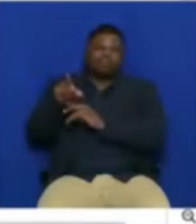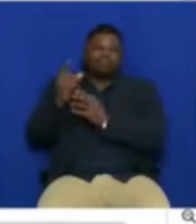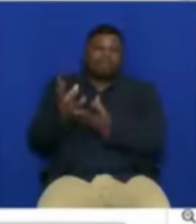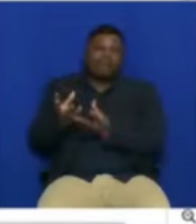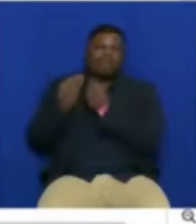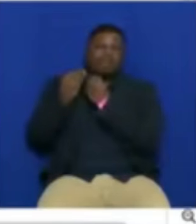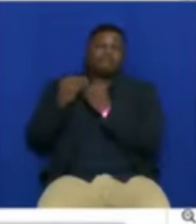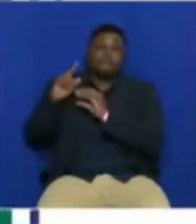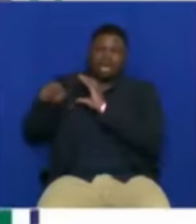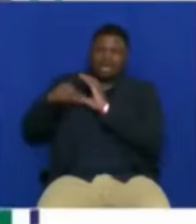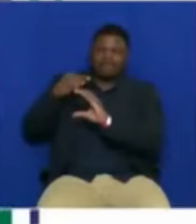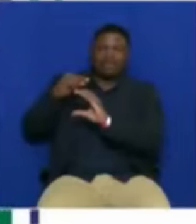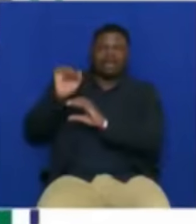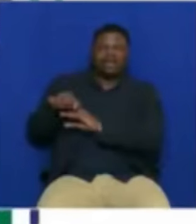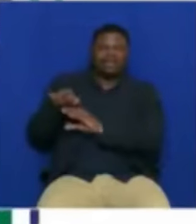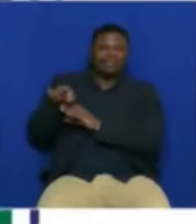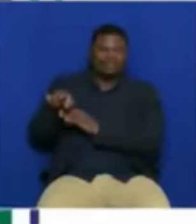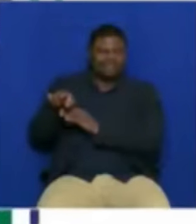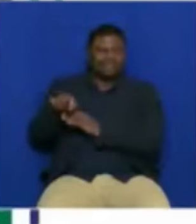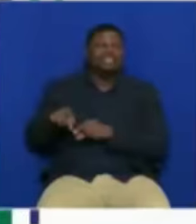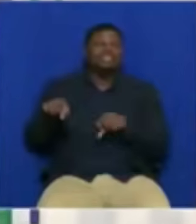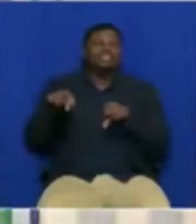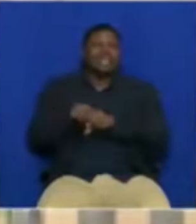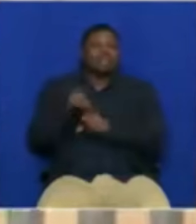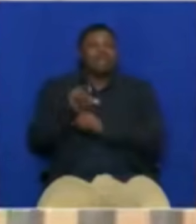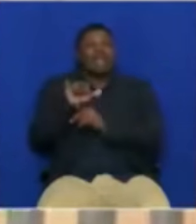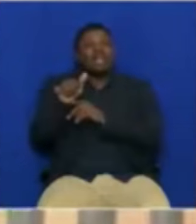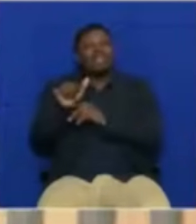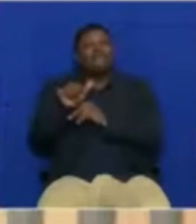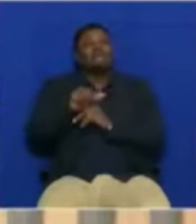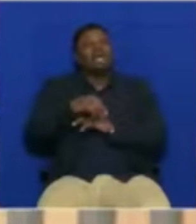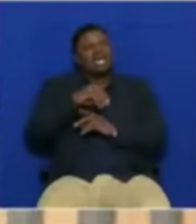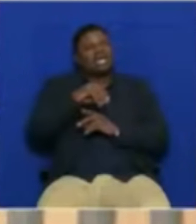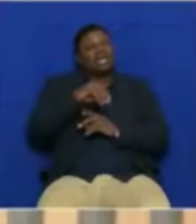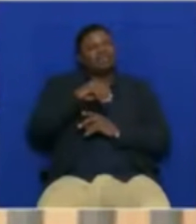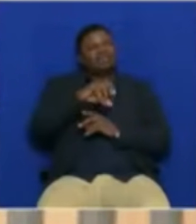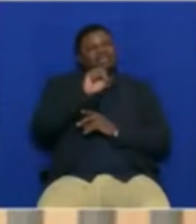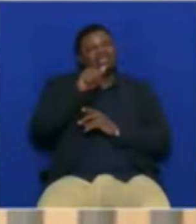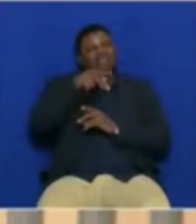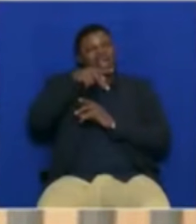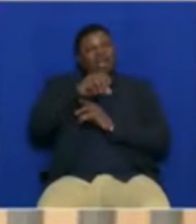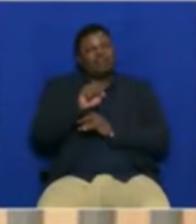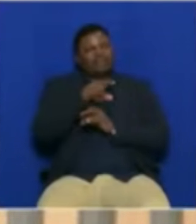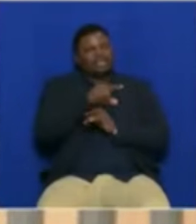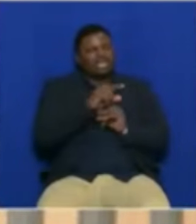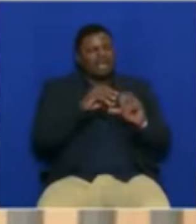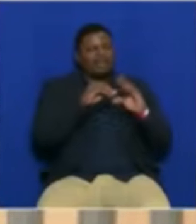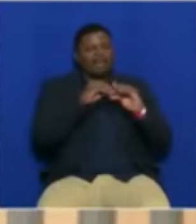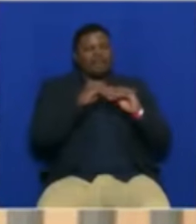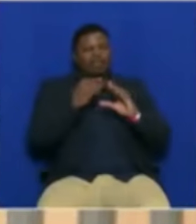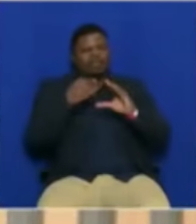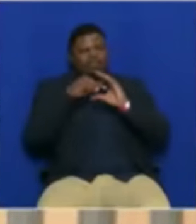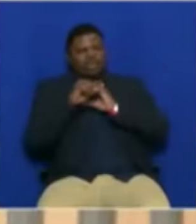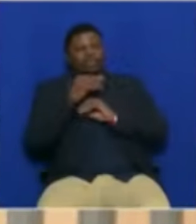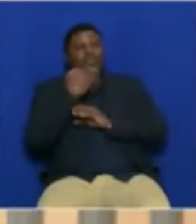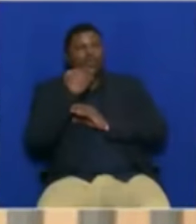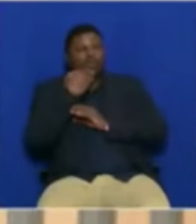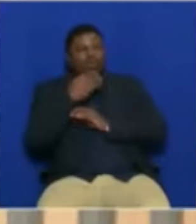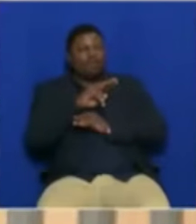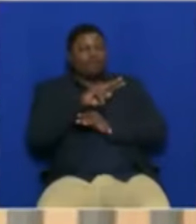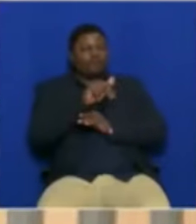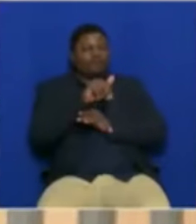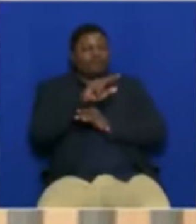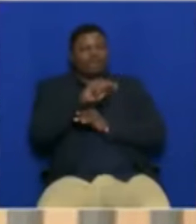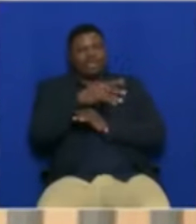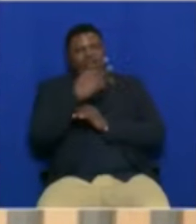addressed to other members of SAPS, and it would appear in particular to Colonel Van Rooyen, and reads, please ensure that this